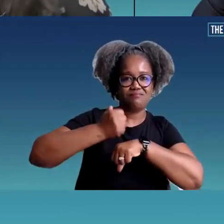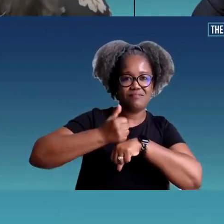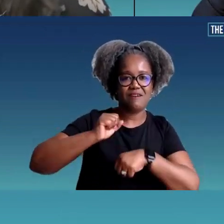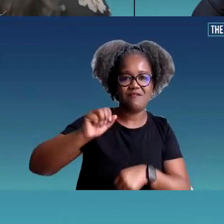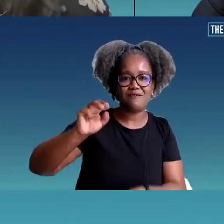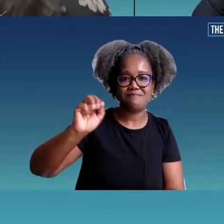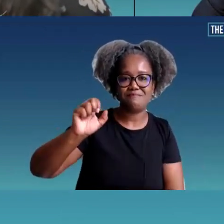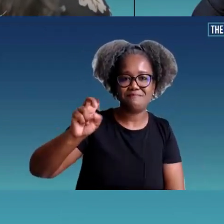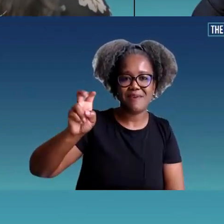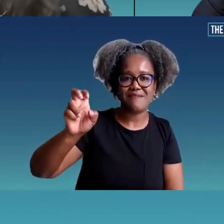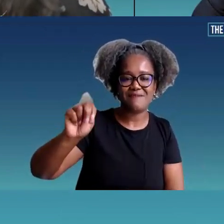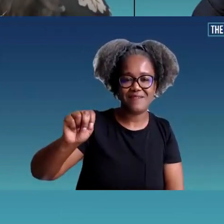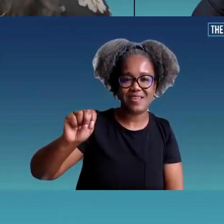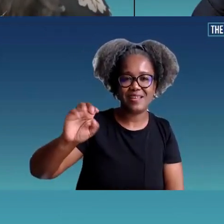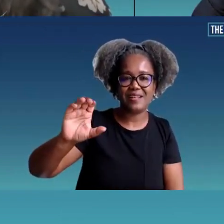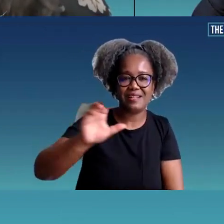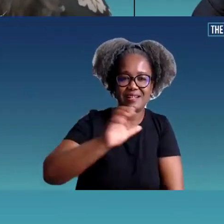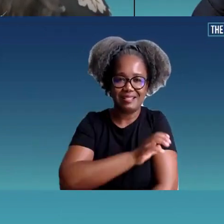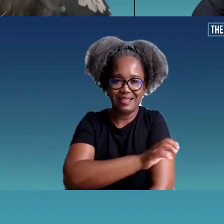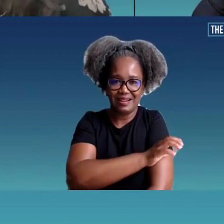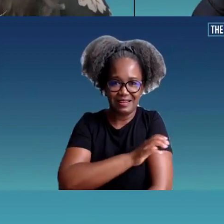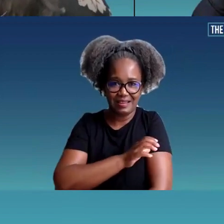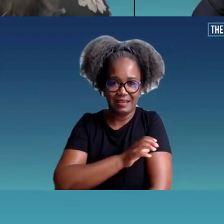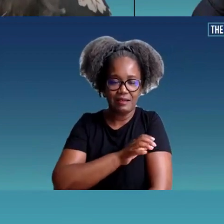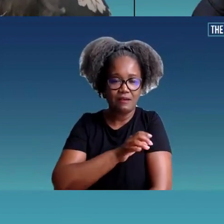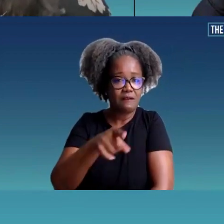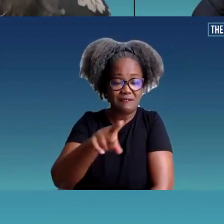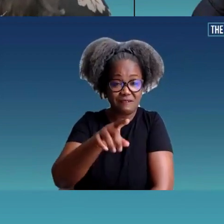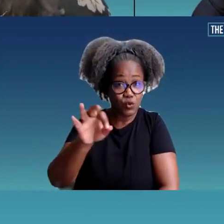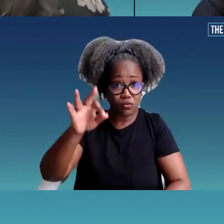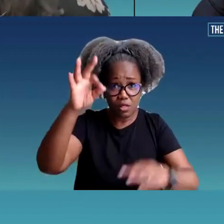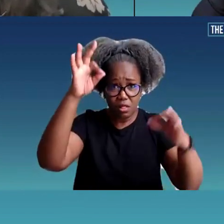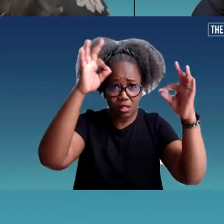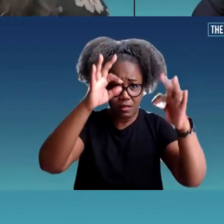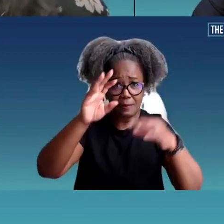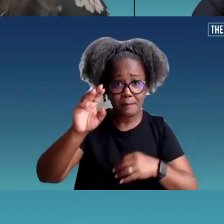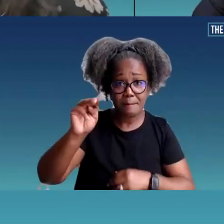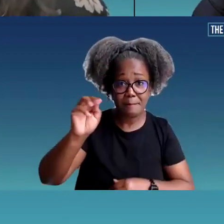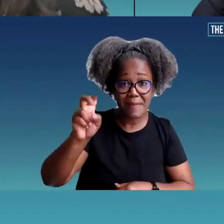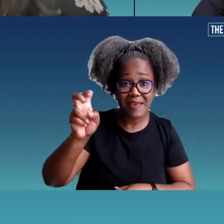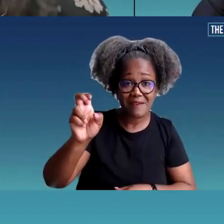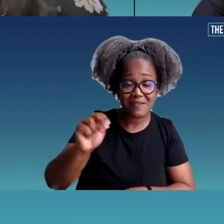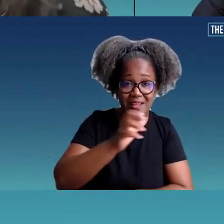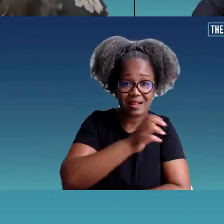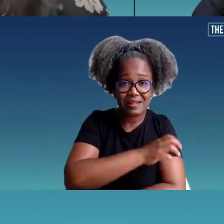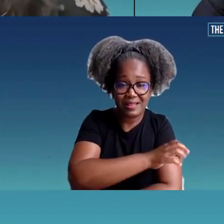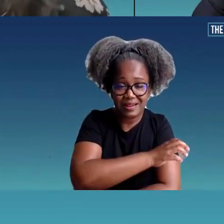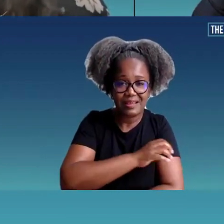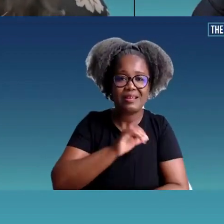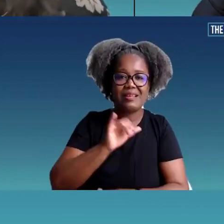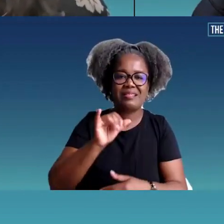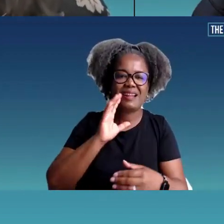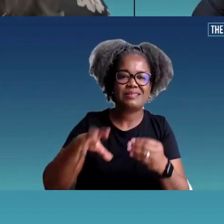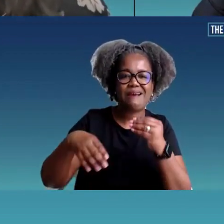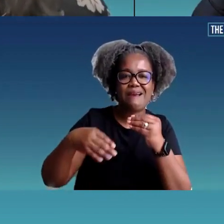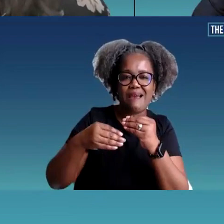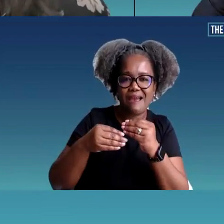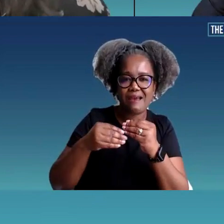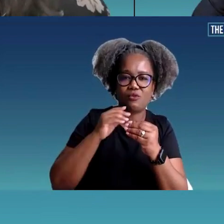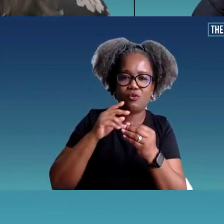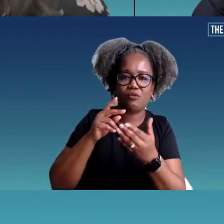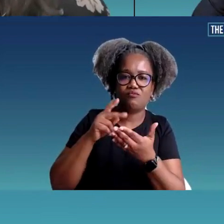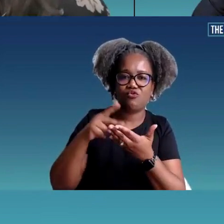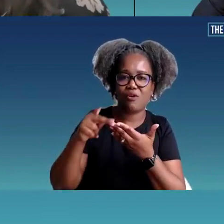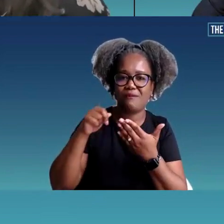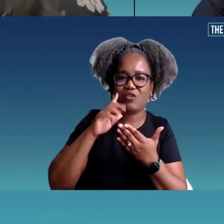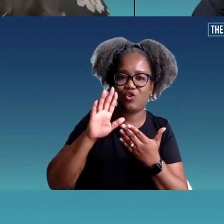Maven Clinic is an add-on benefit to your employer-sponsored health insurance or your state health insurance plan. We work